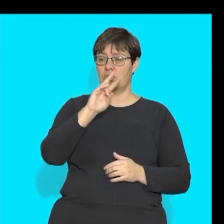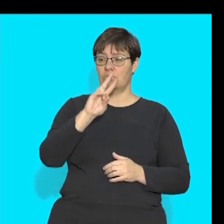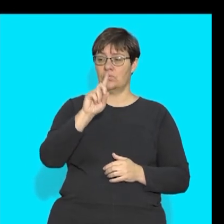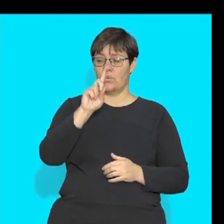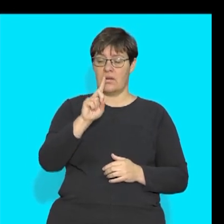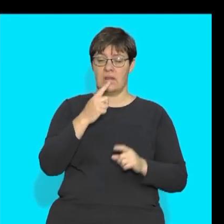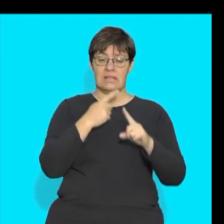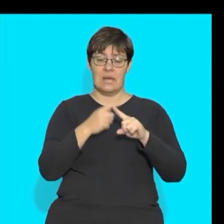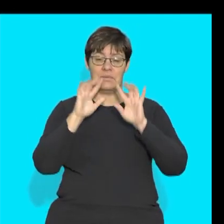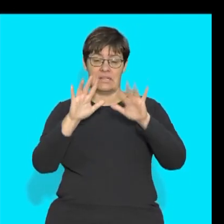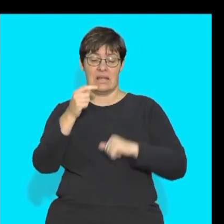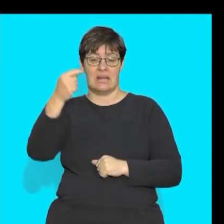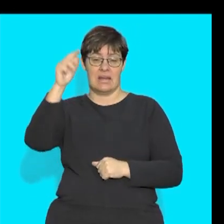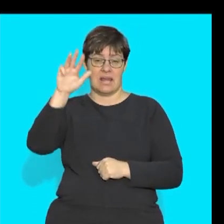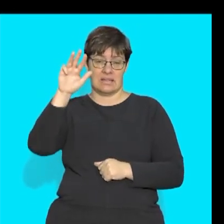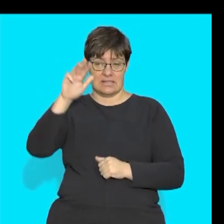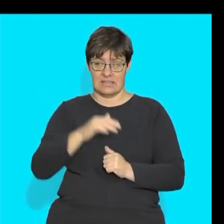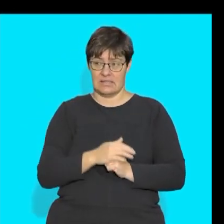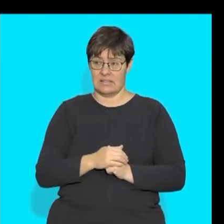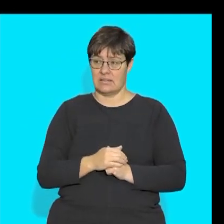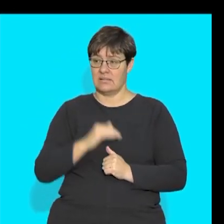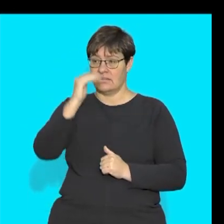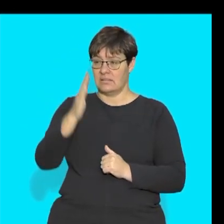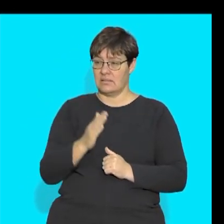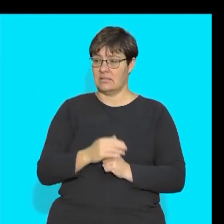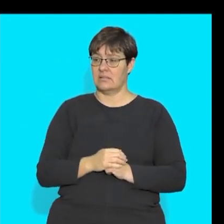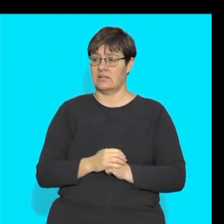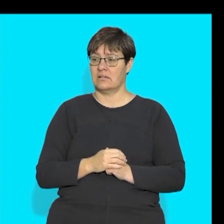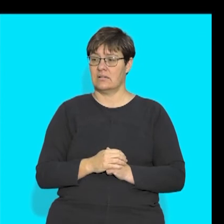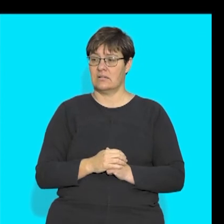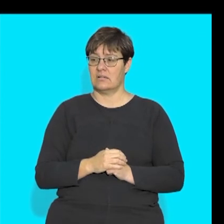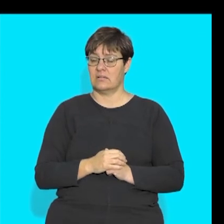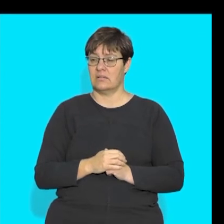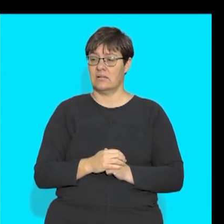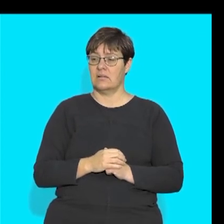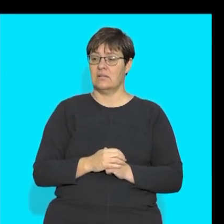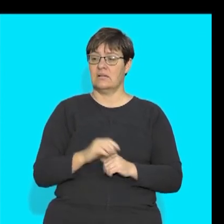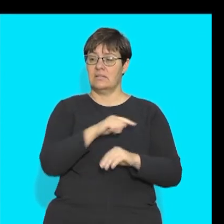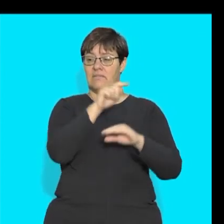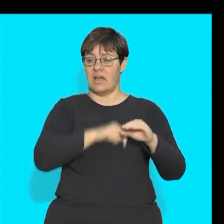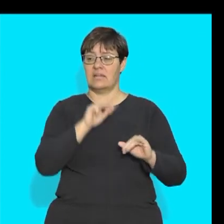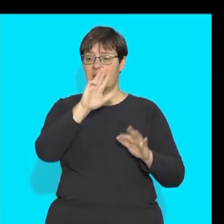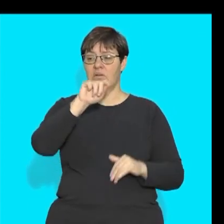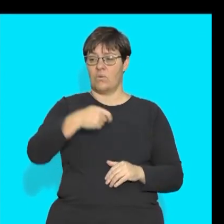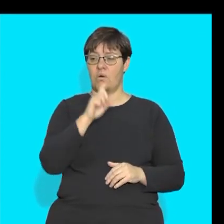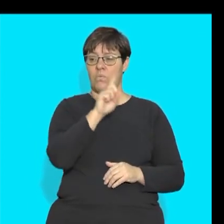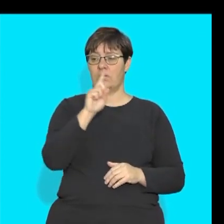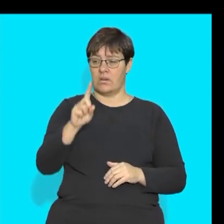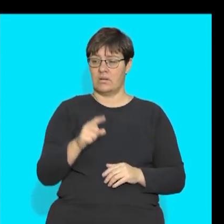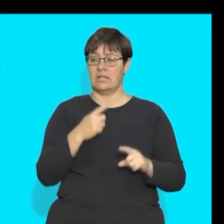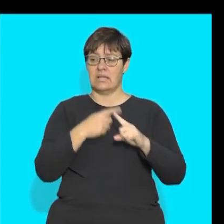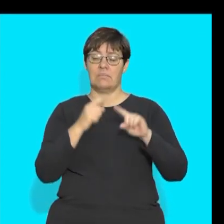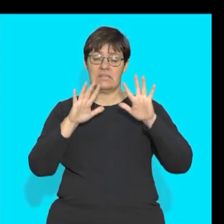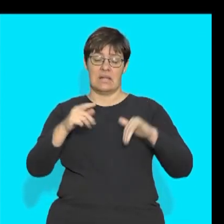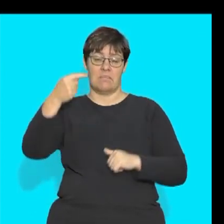2,321 times 10 to the minus 19 divided by 9,11 times 10 to the